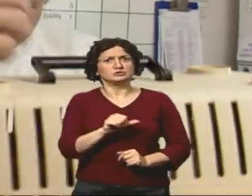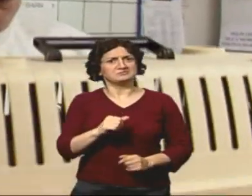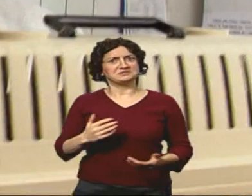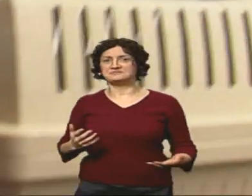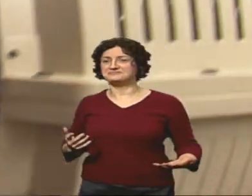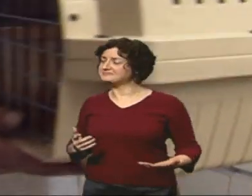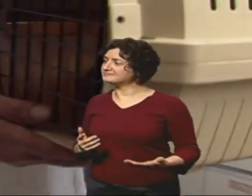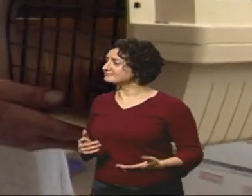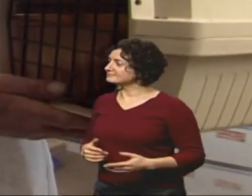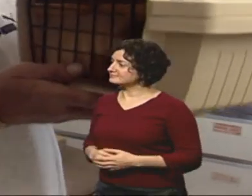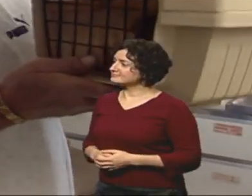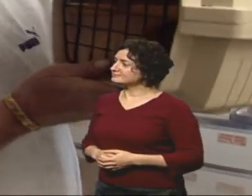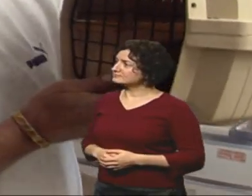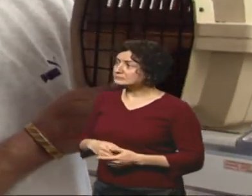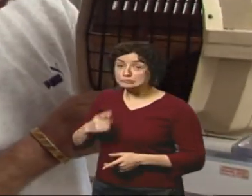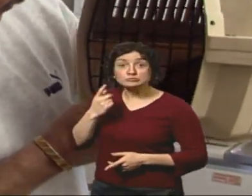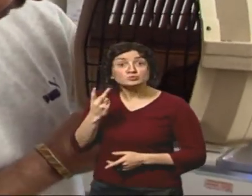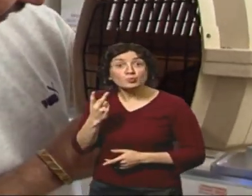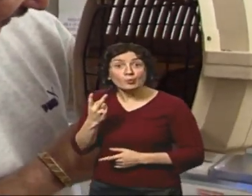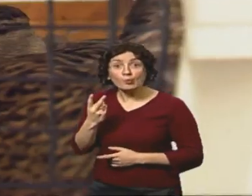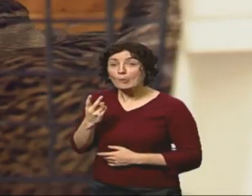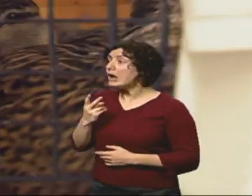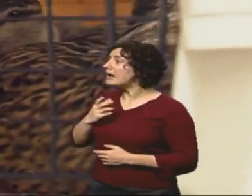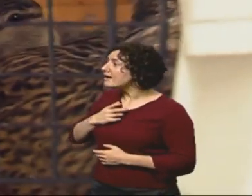2 now then? Yeah, you have indeed. 2 ducks.